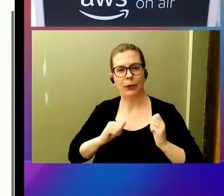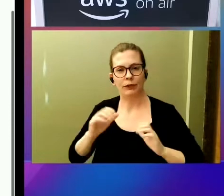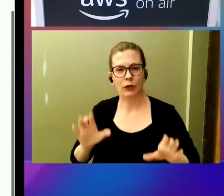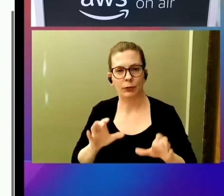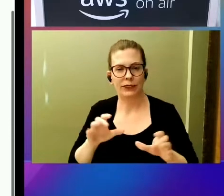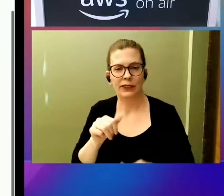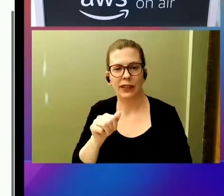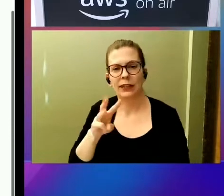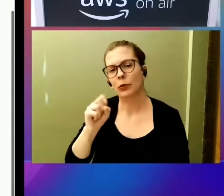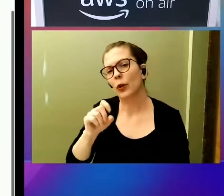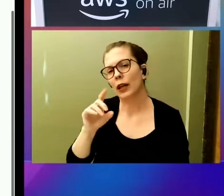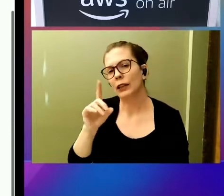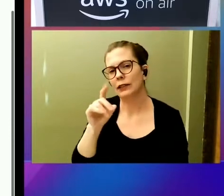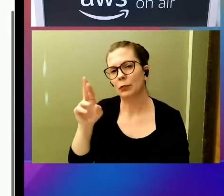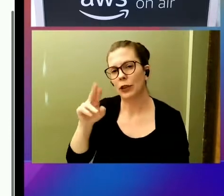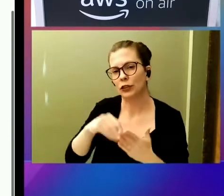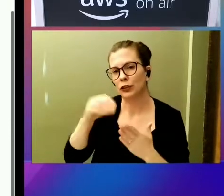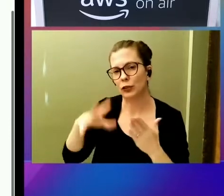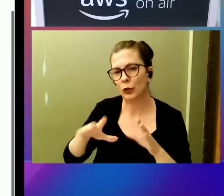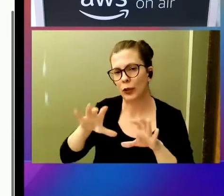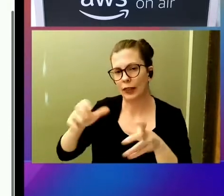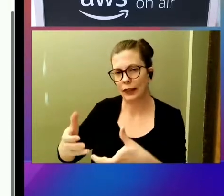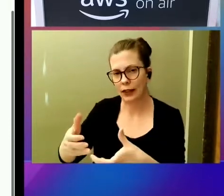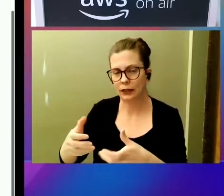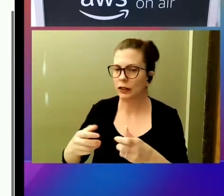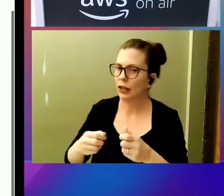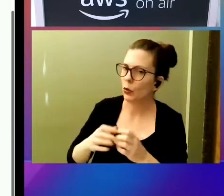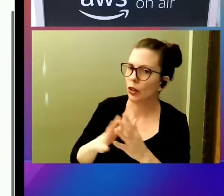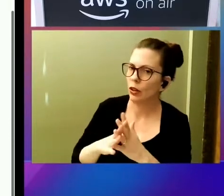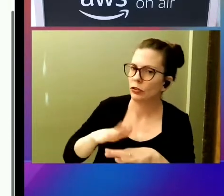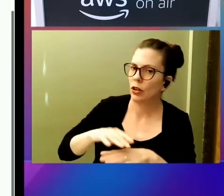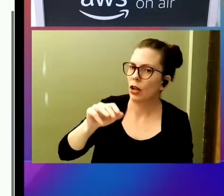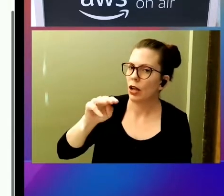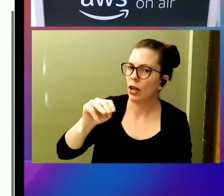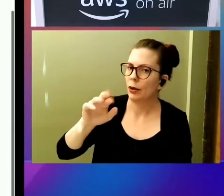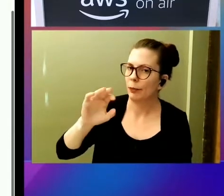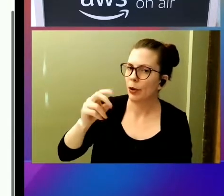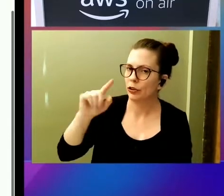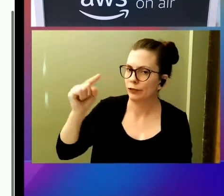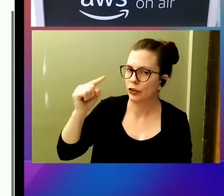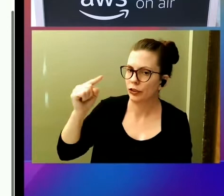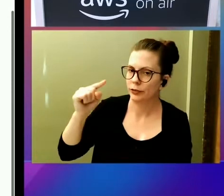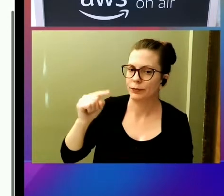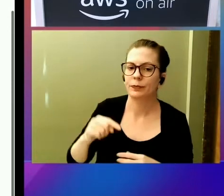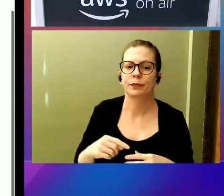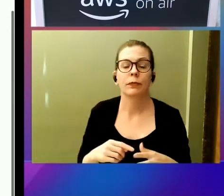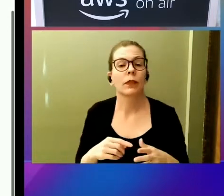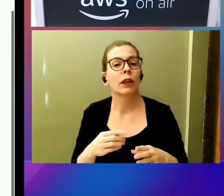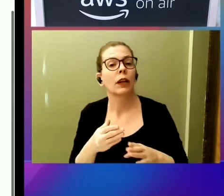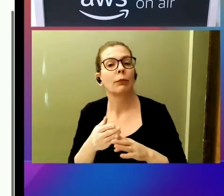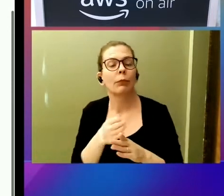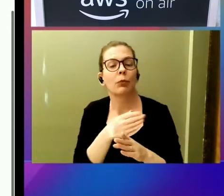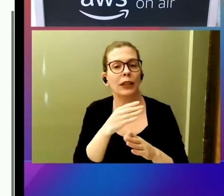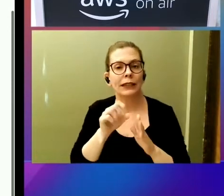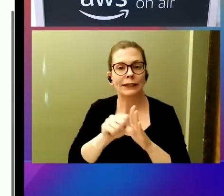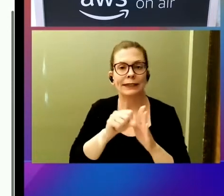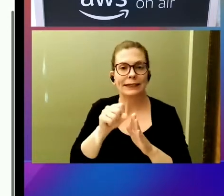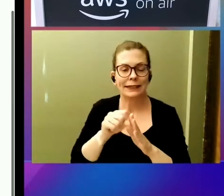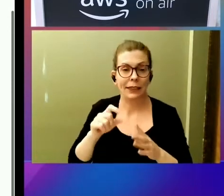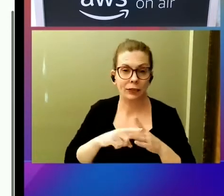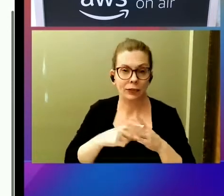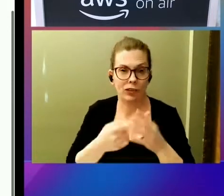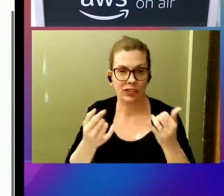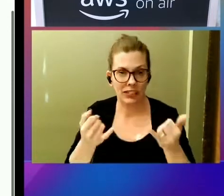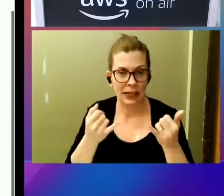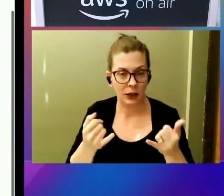League. Again, launching March 1st. But right now, pre-season is going on. So students are given